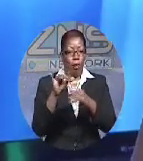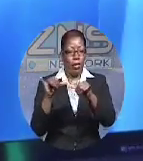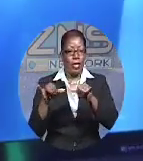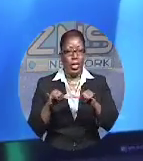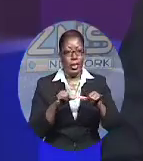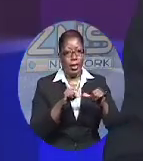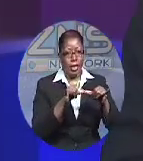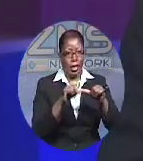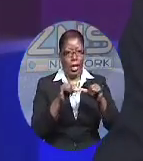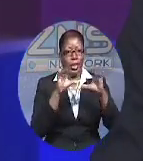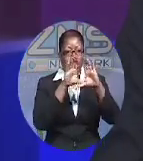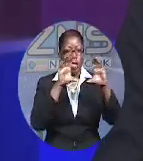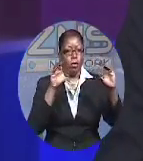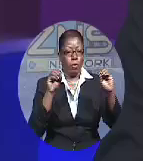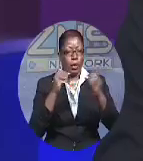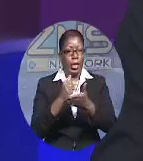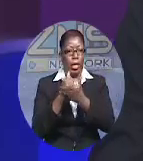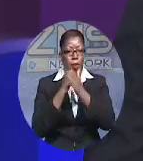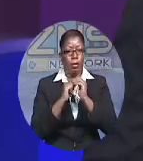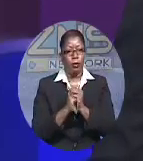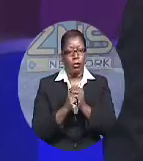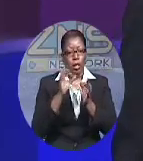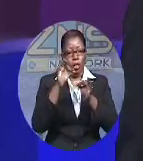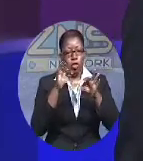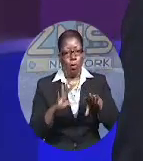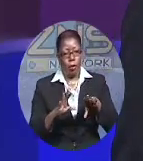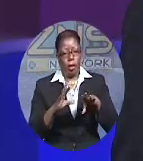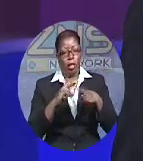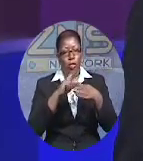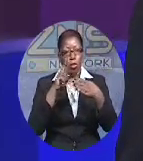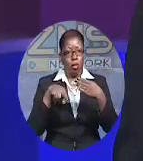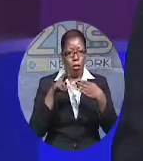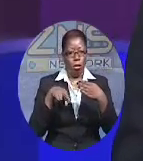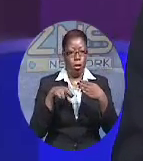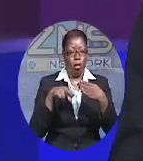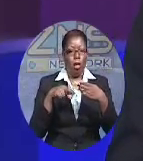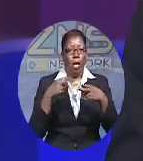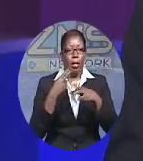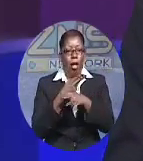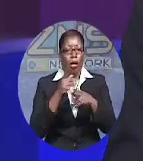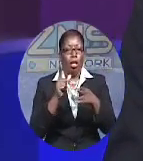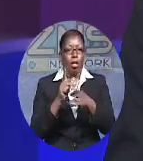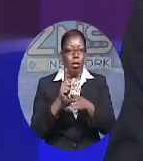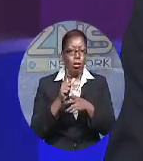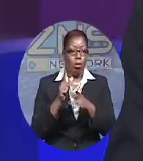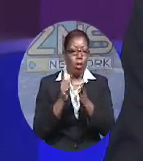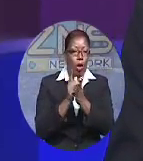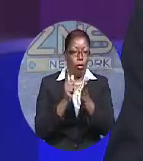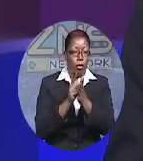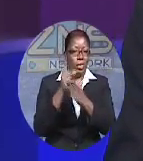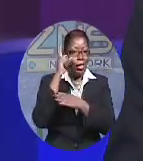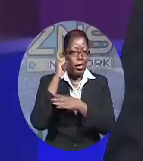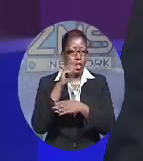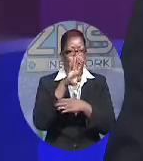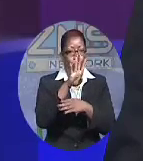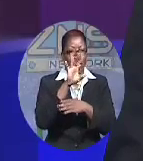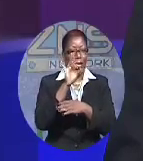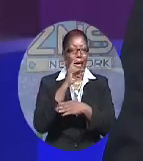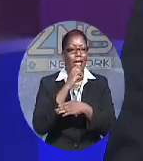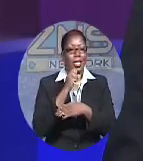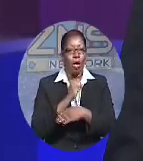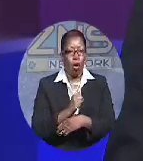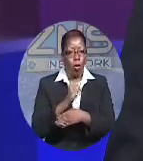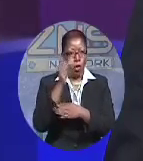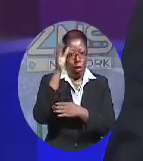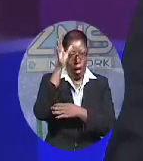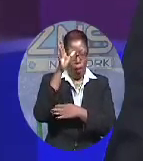help. A jury is expected to return a verdict tomorrow in the unlawful sex case of a 48-year-old man. The man is